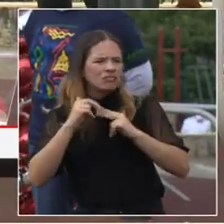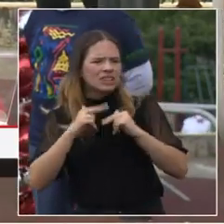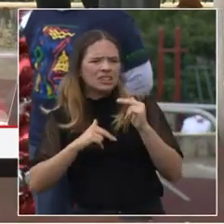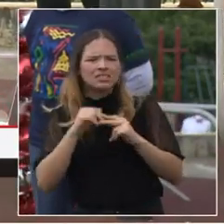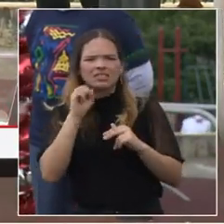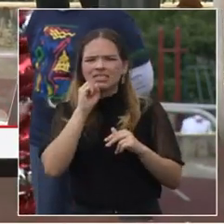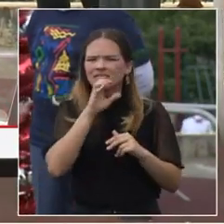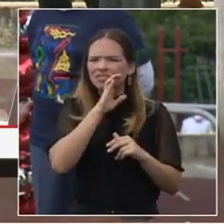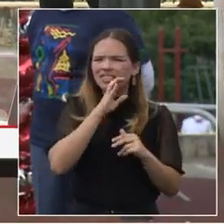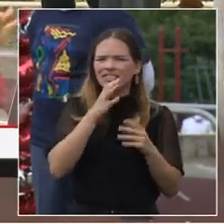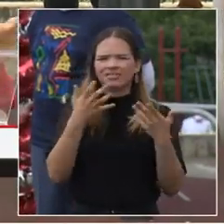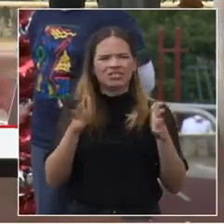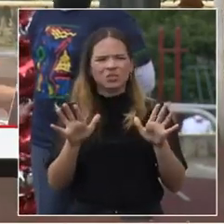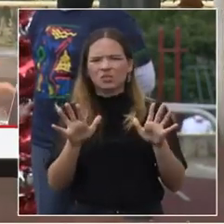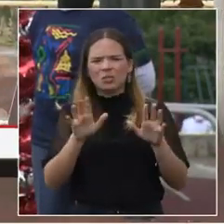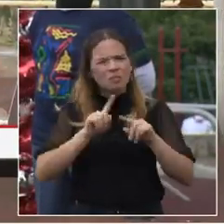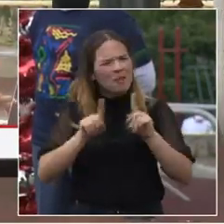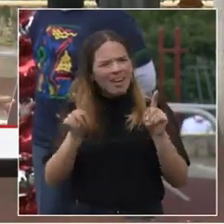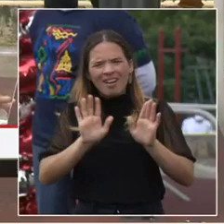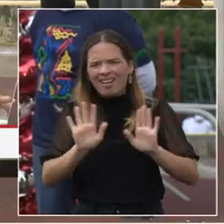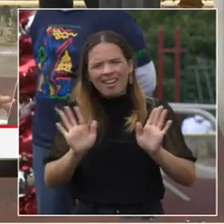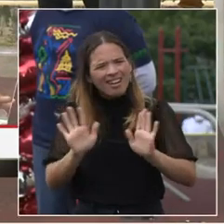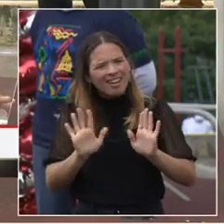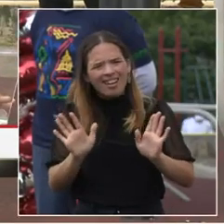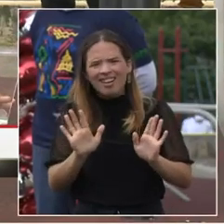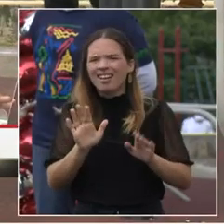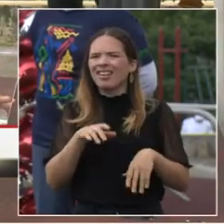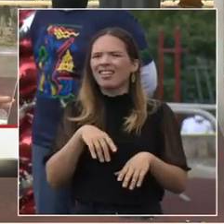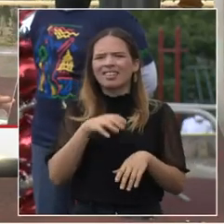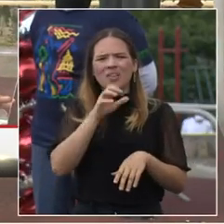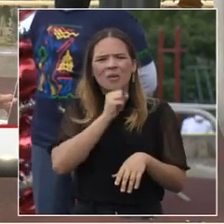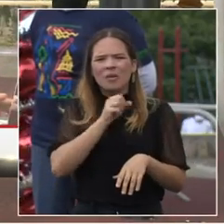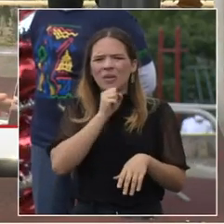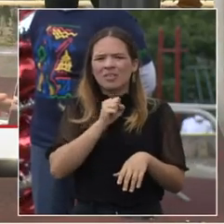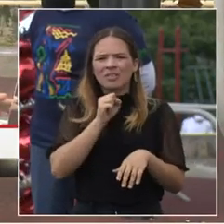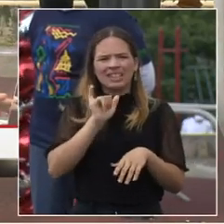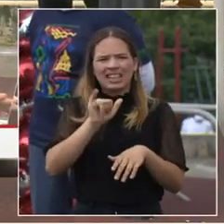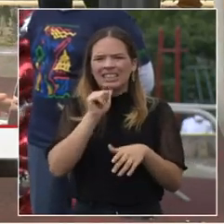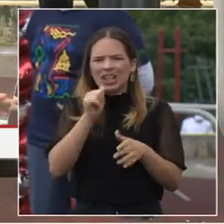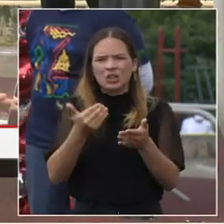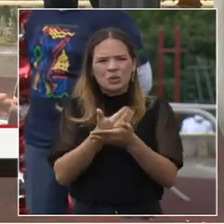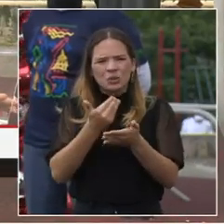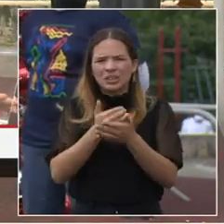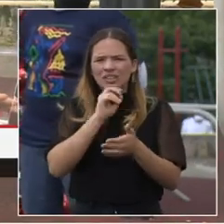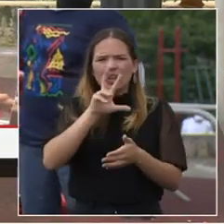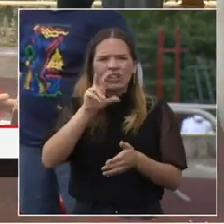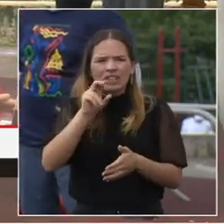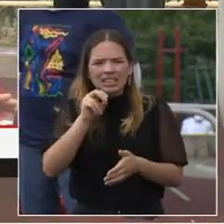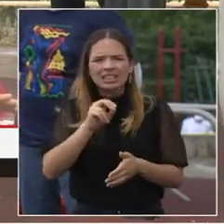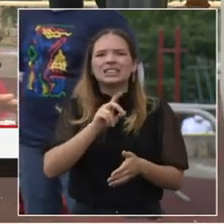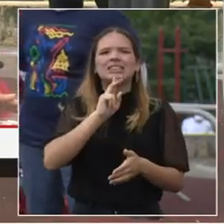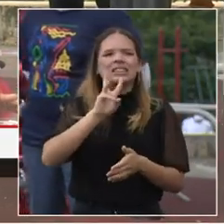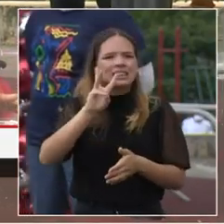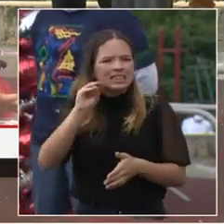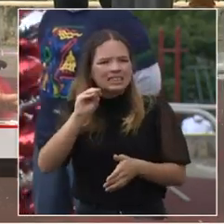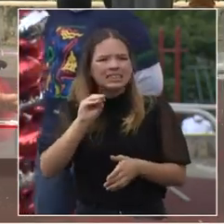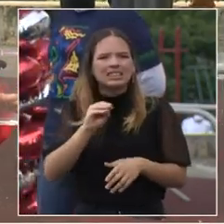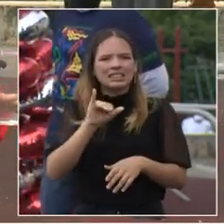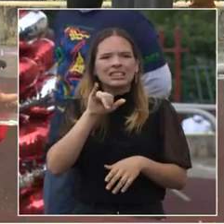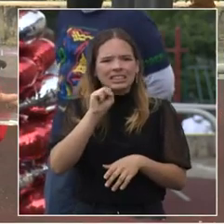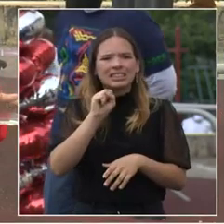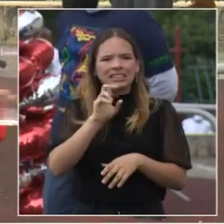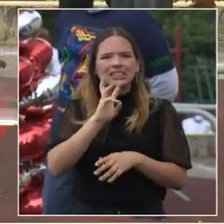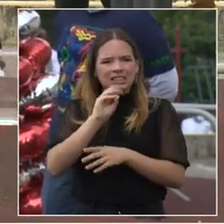not the new 30 and 60 is not the new 40. That 60 is 60, and I think it looks pretty good.